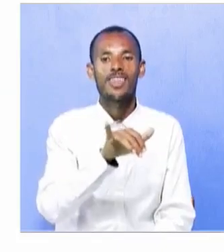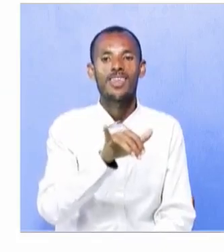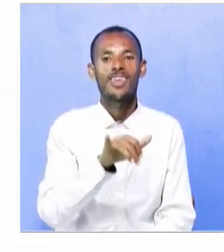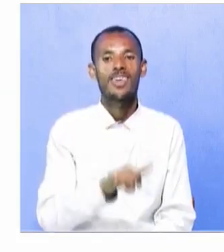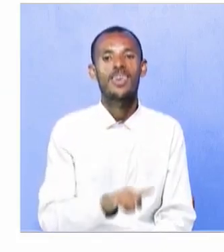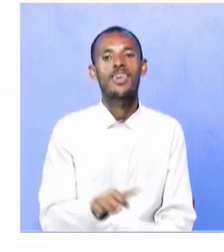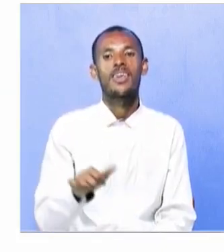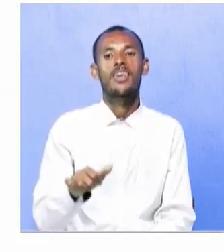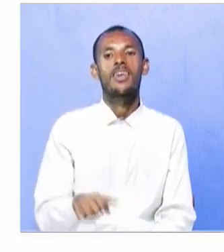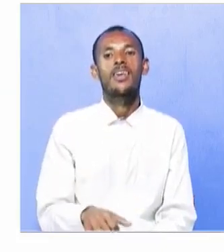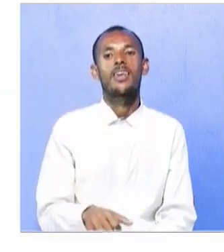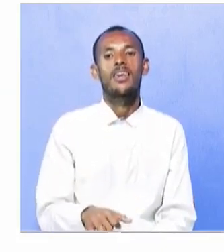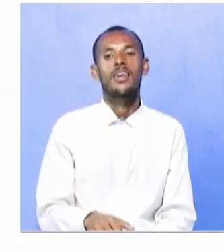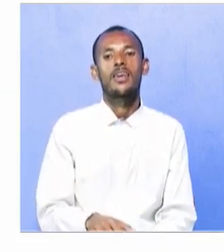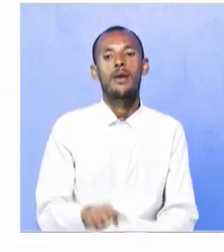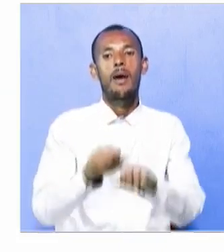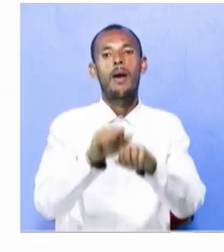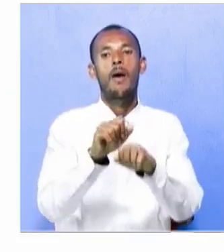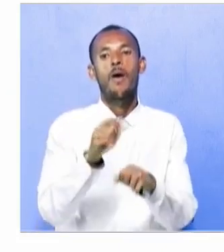is